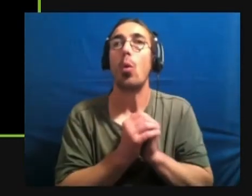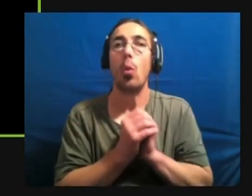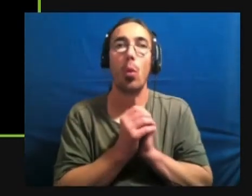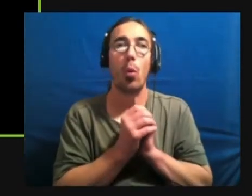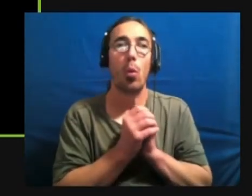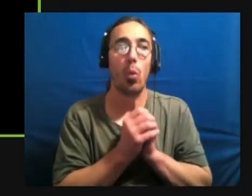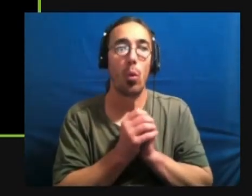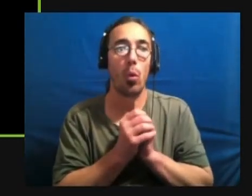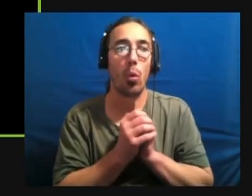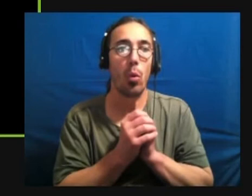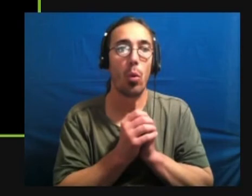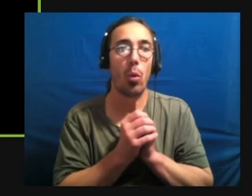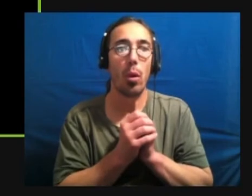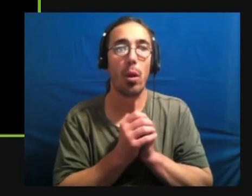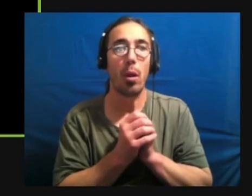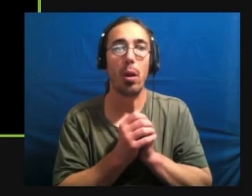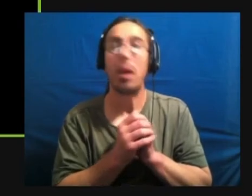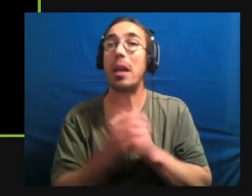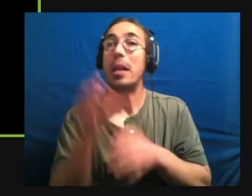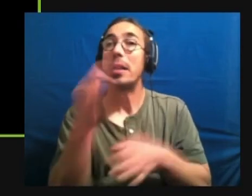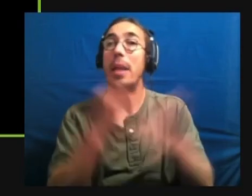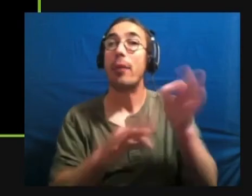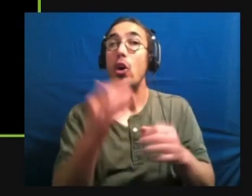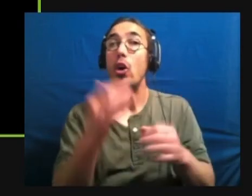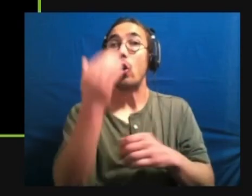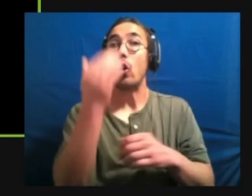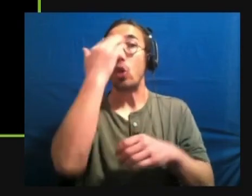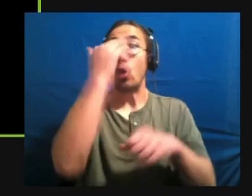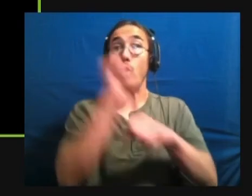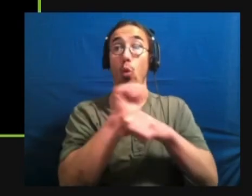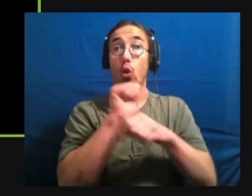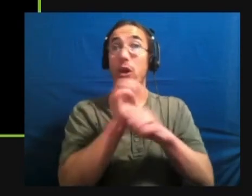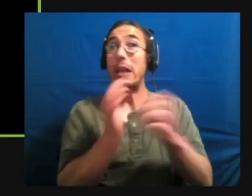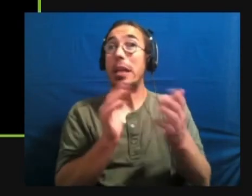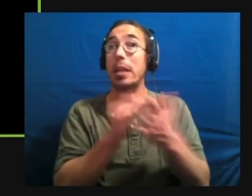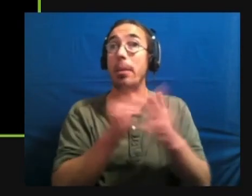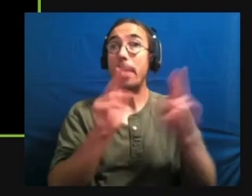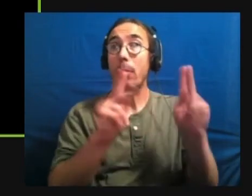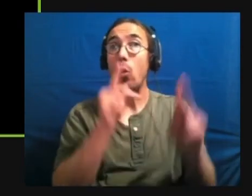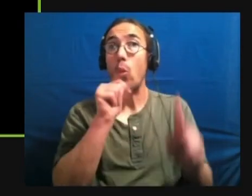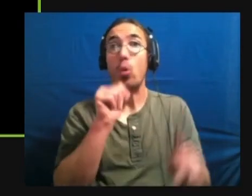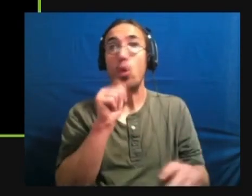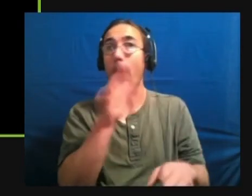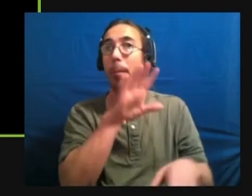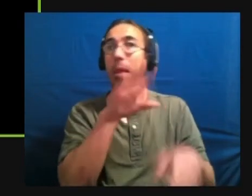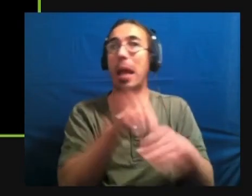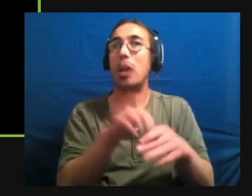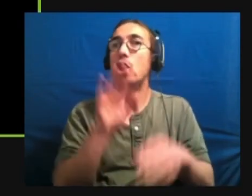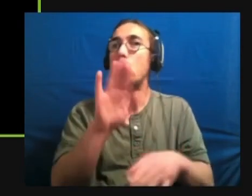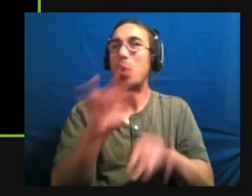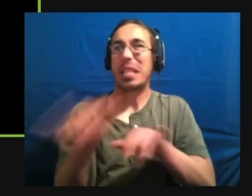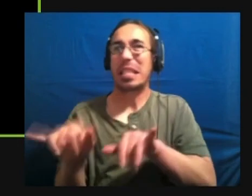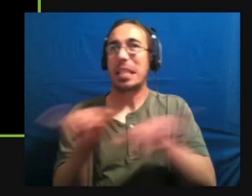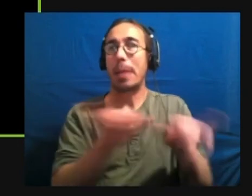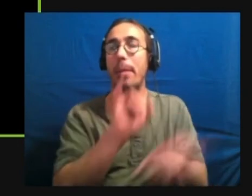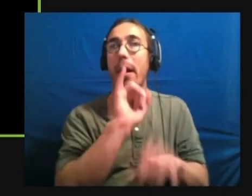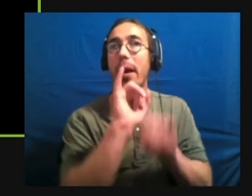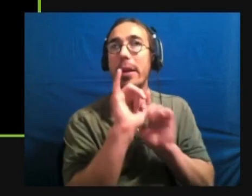instead of subconsciously working against people who do not belong to your same identity